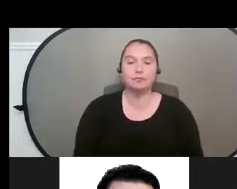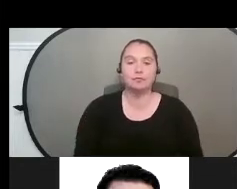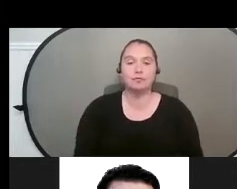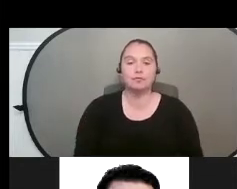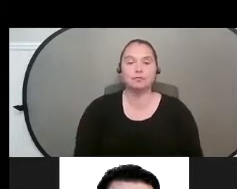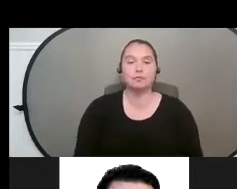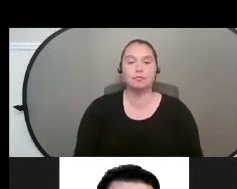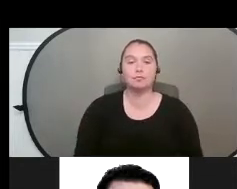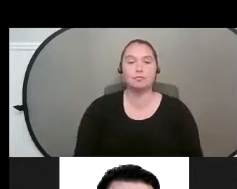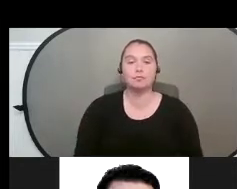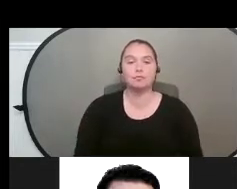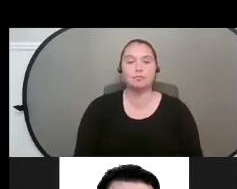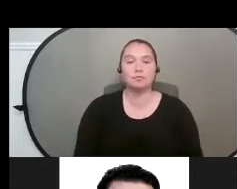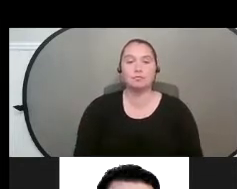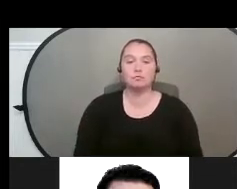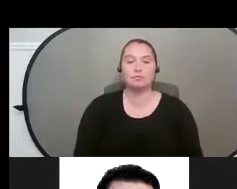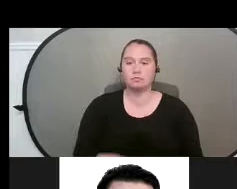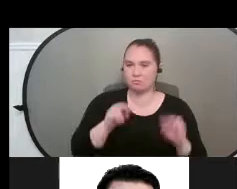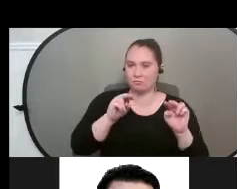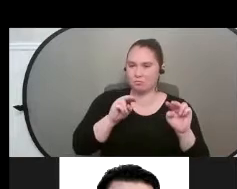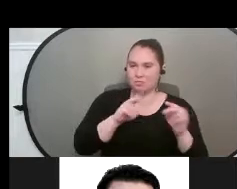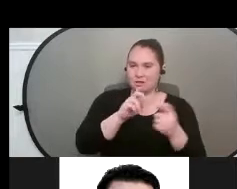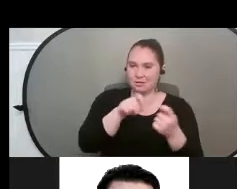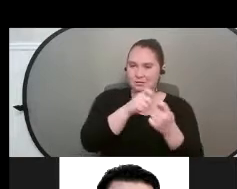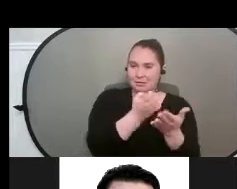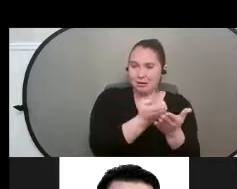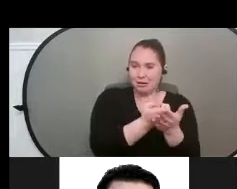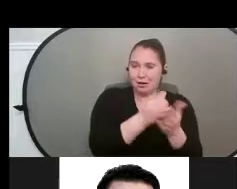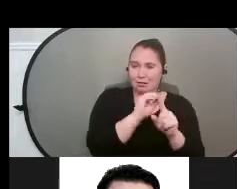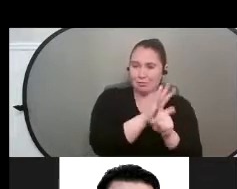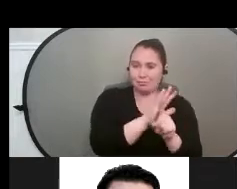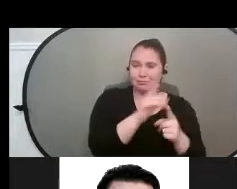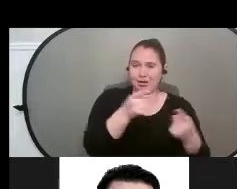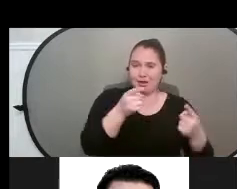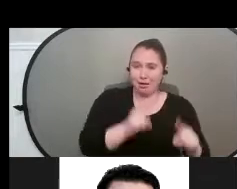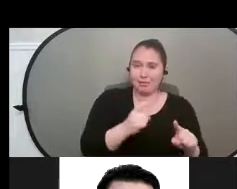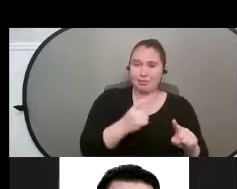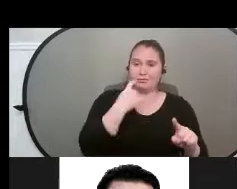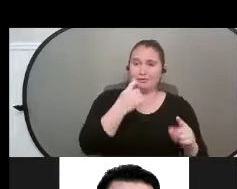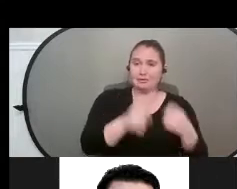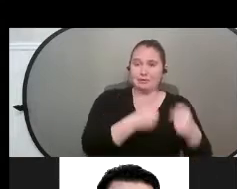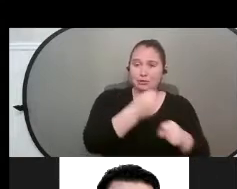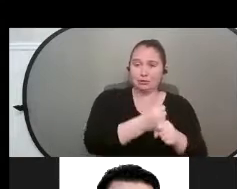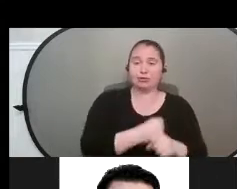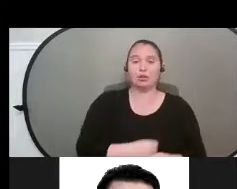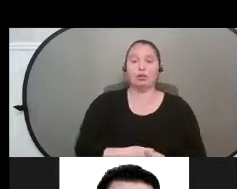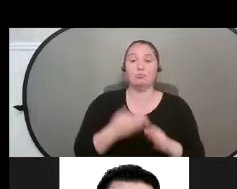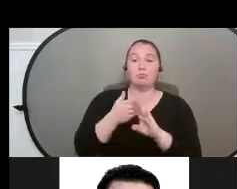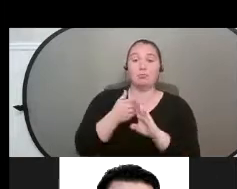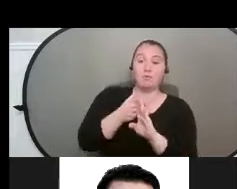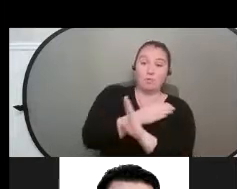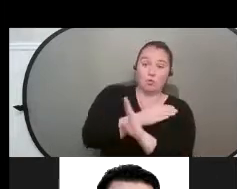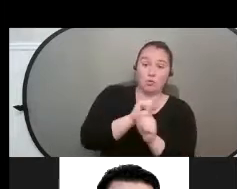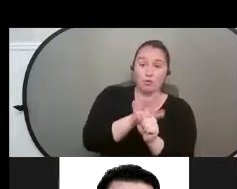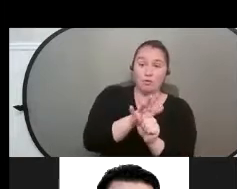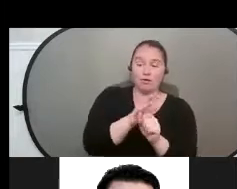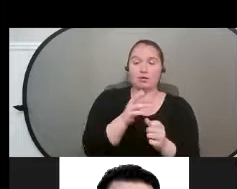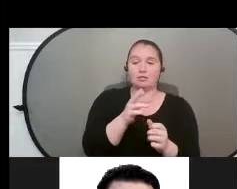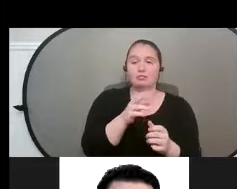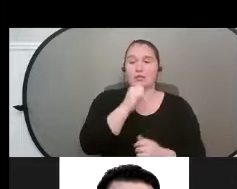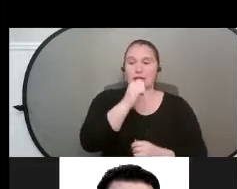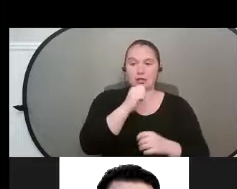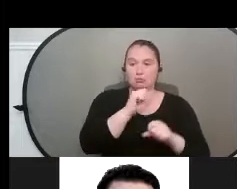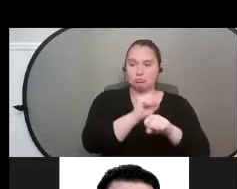Just touching on the economic impacts that we've seen over the last year. Prior to the pandemic, the unemployment rate was at